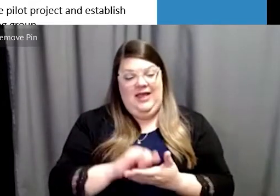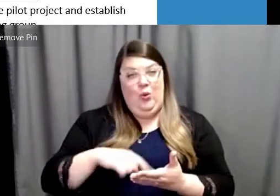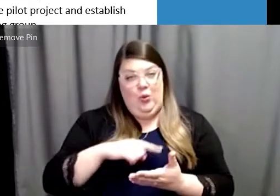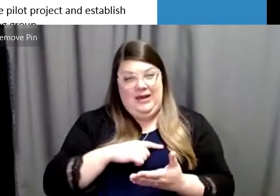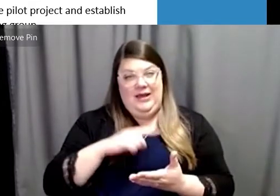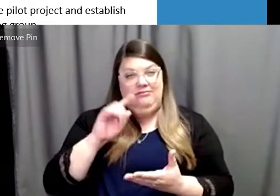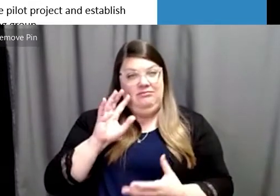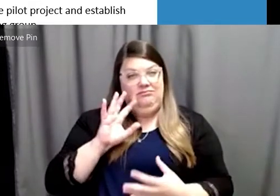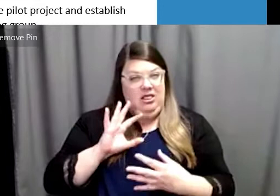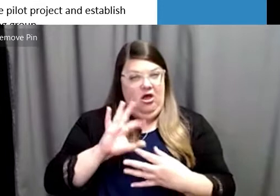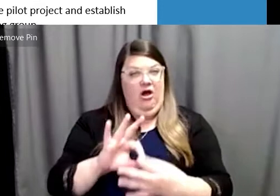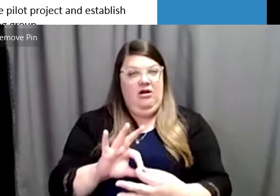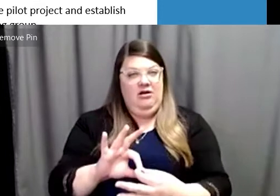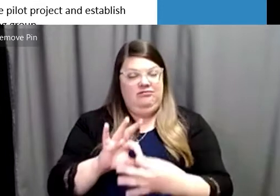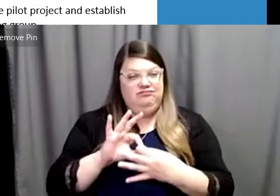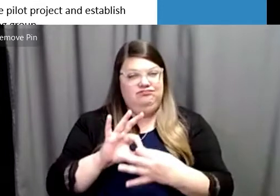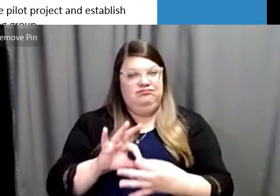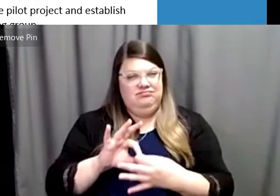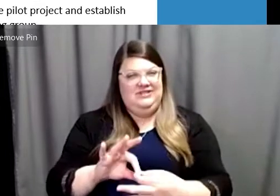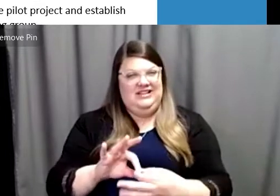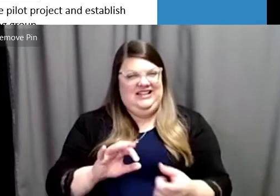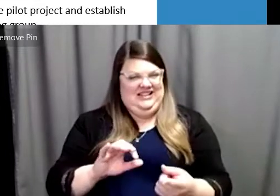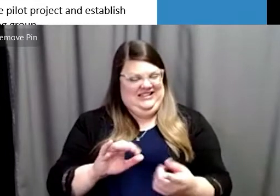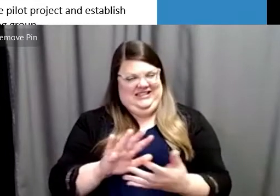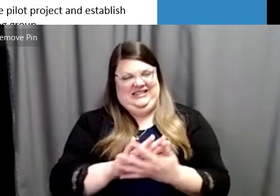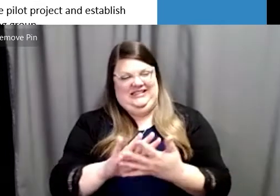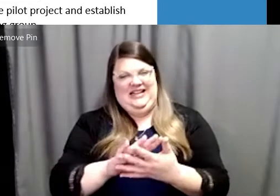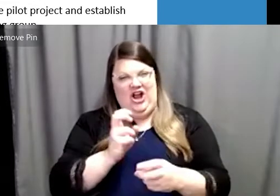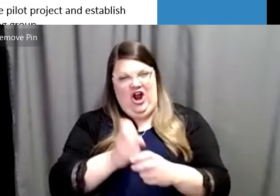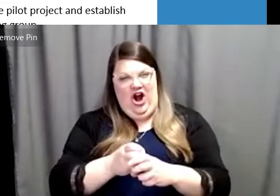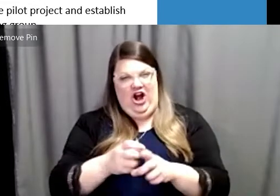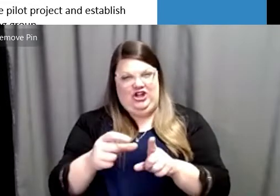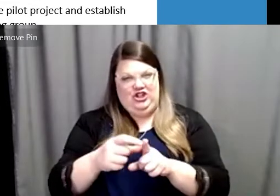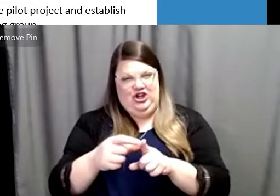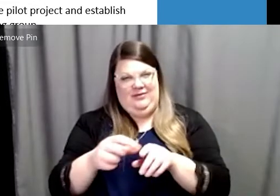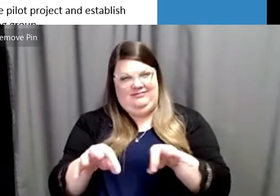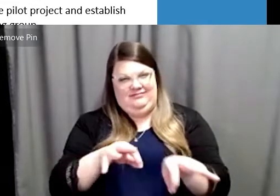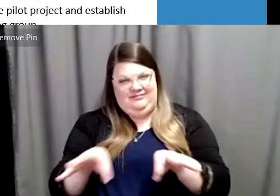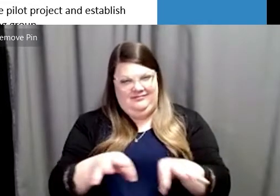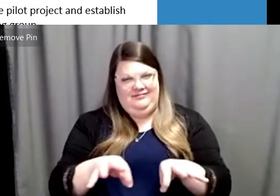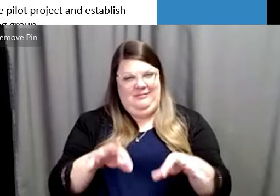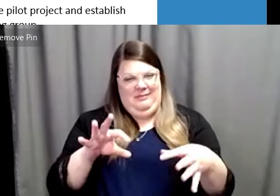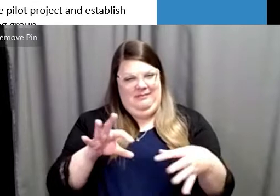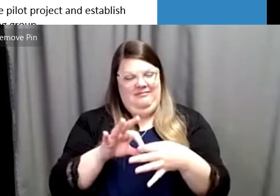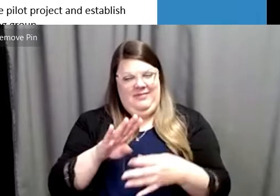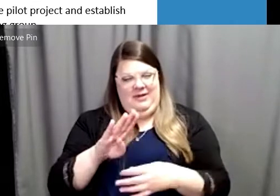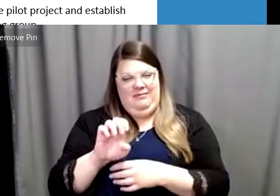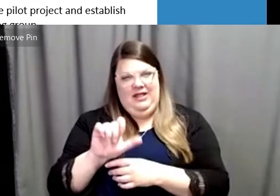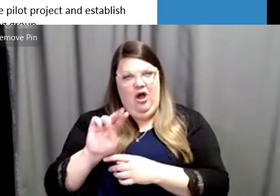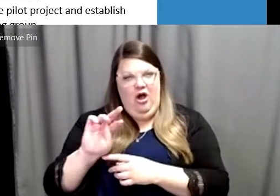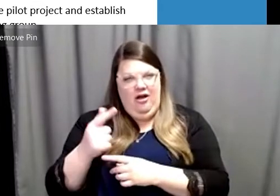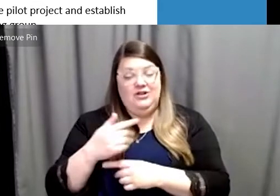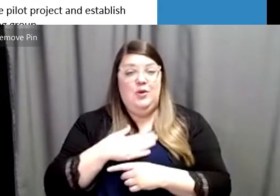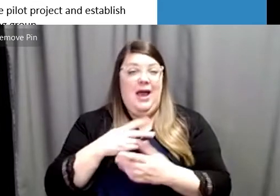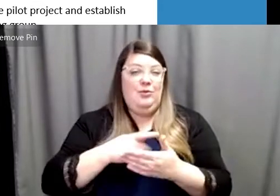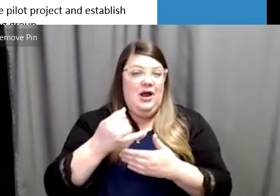belong. Belonging is an elusive term. So what my project and the poster